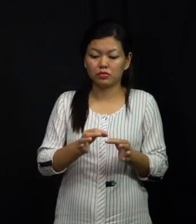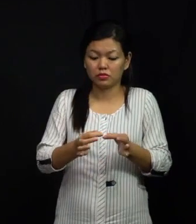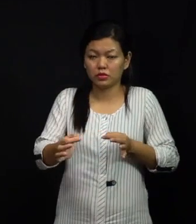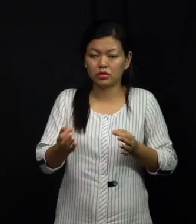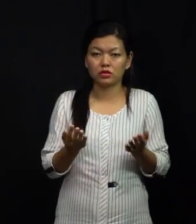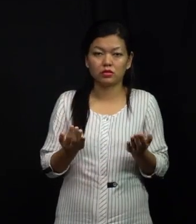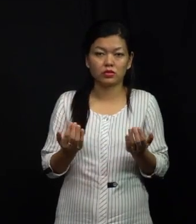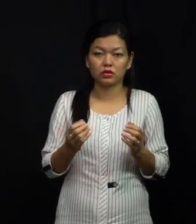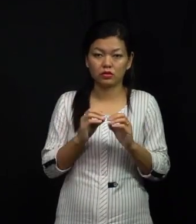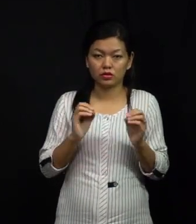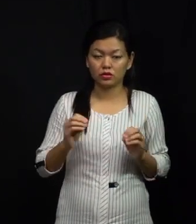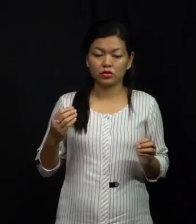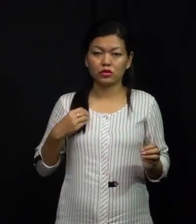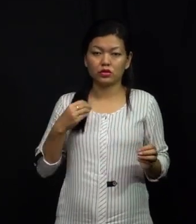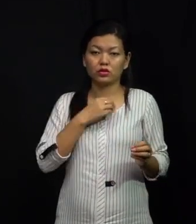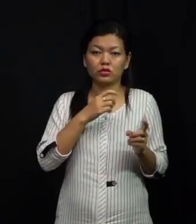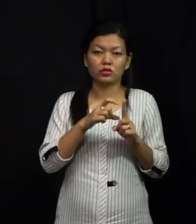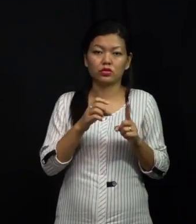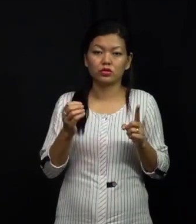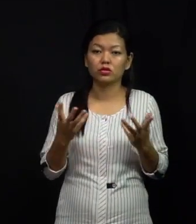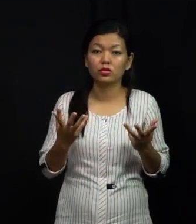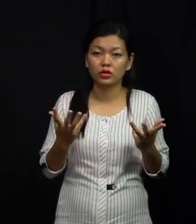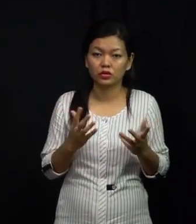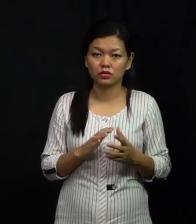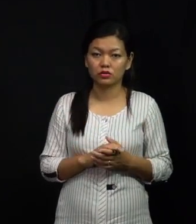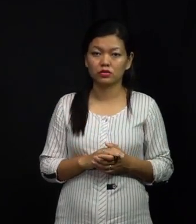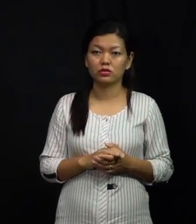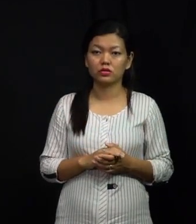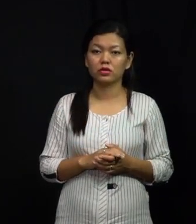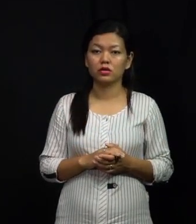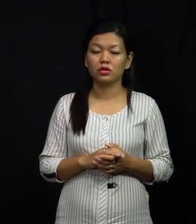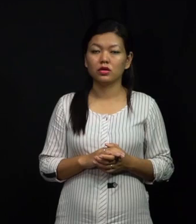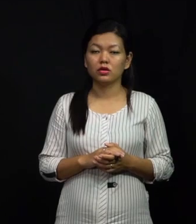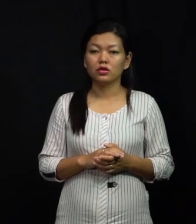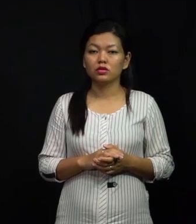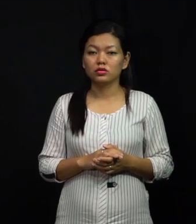doctors or the caretakers, they do is they are measured not in their height but through their